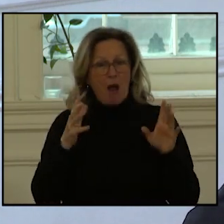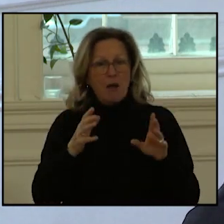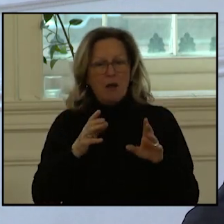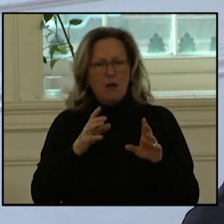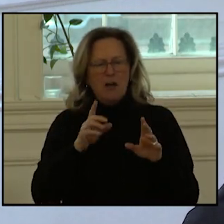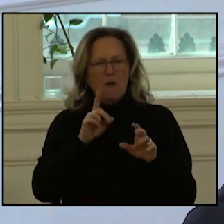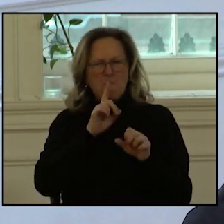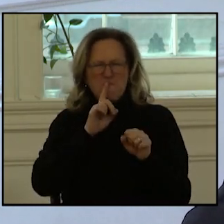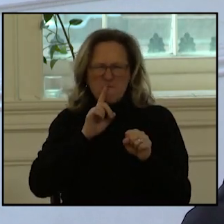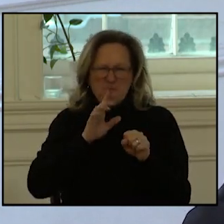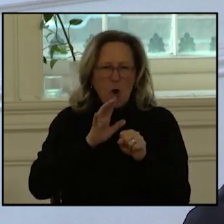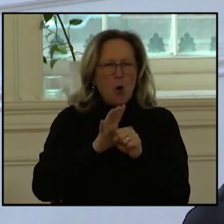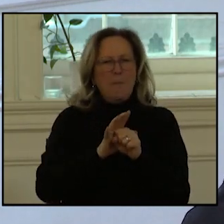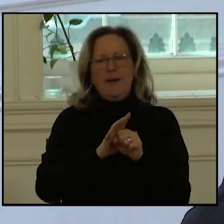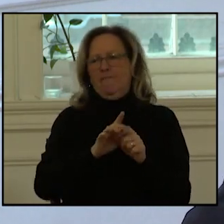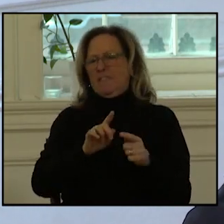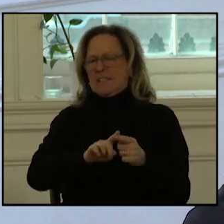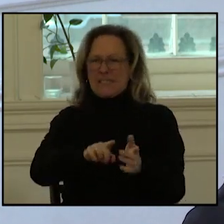affirmative digging,